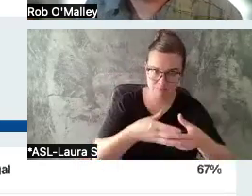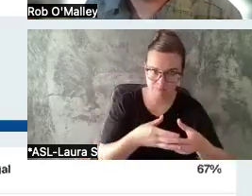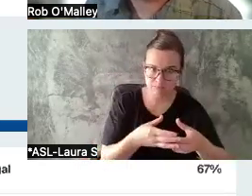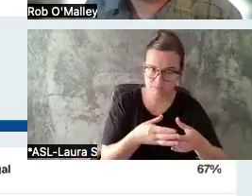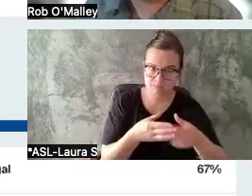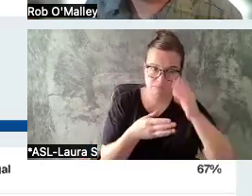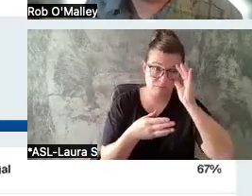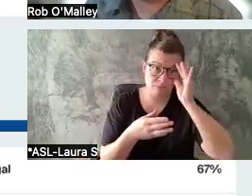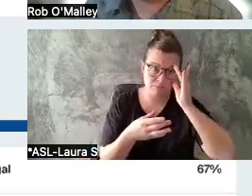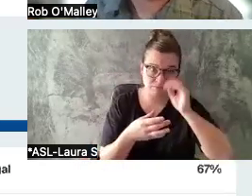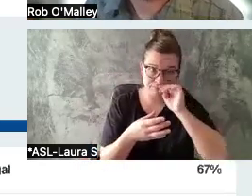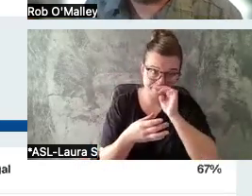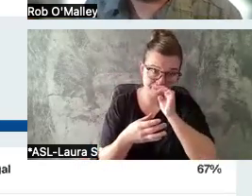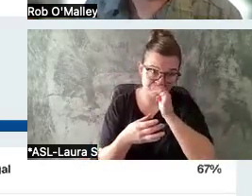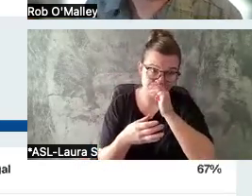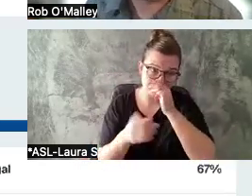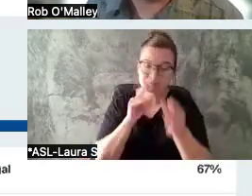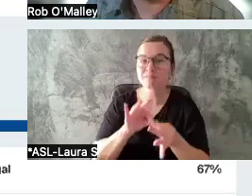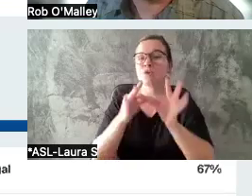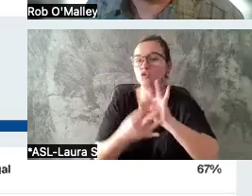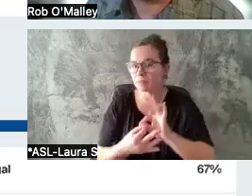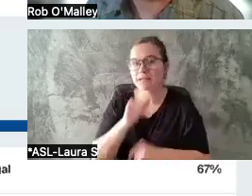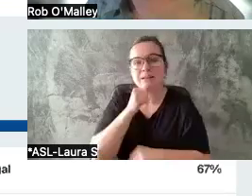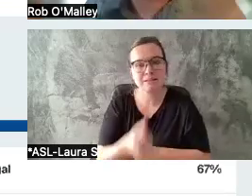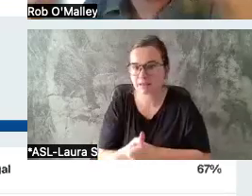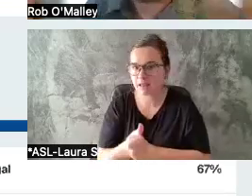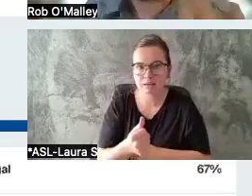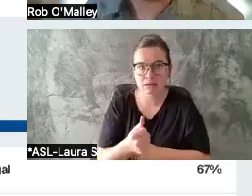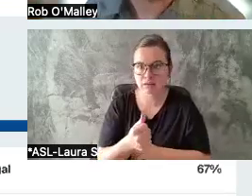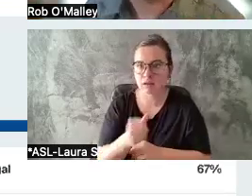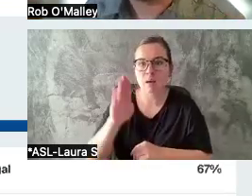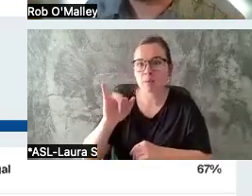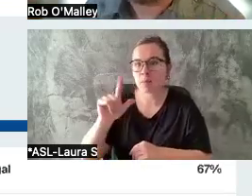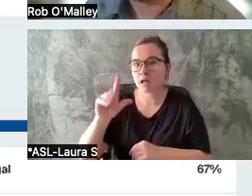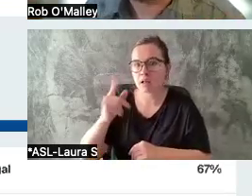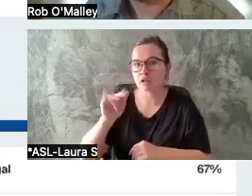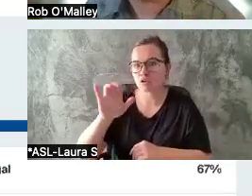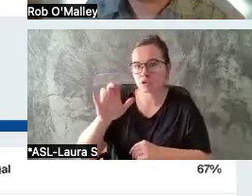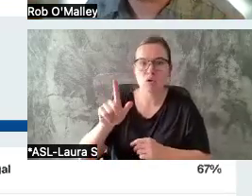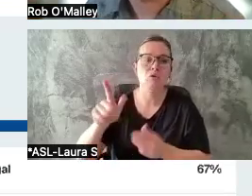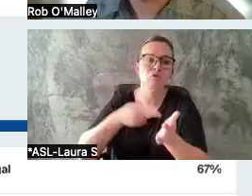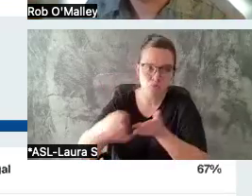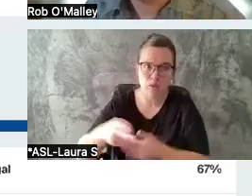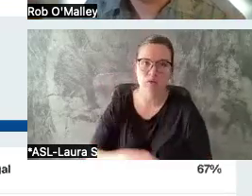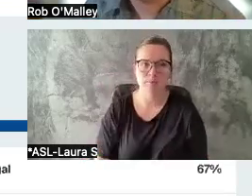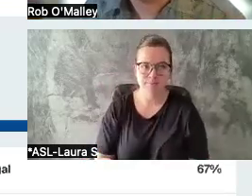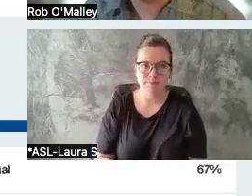Um, it is interpretive. It is not some biological truth that is being revealed